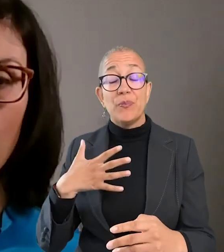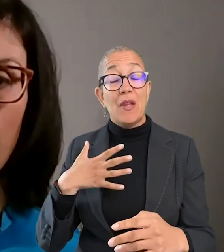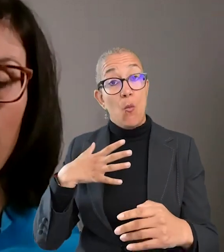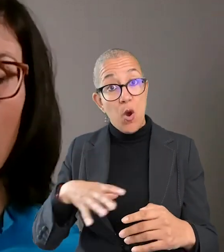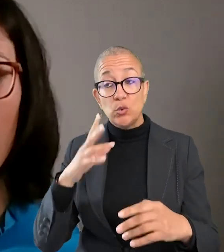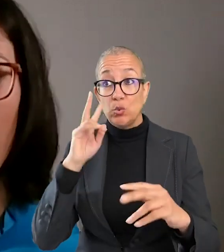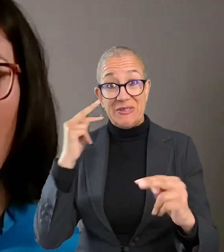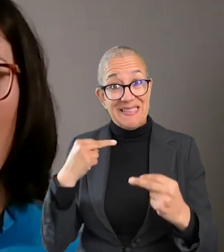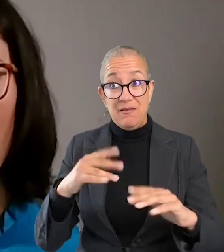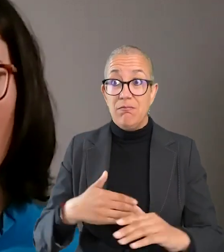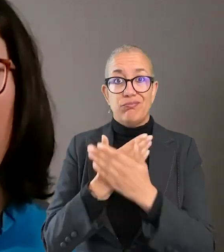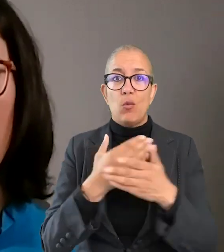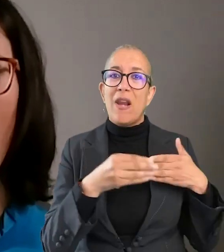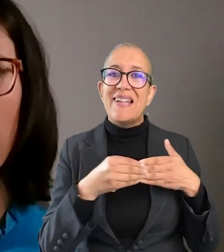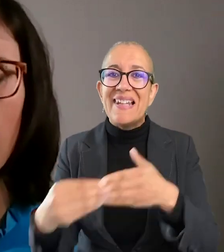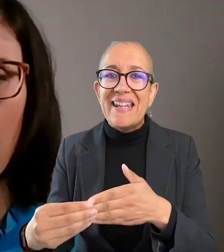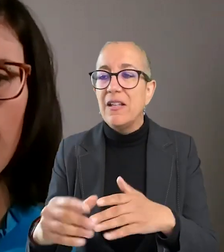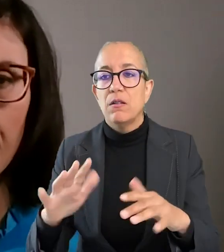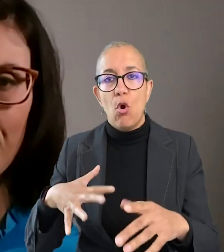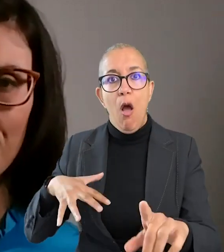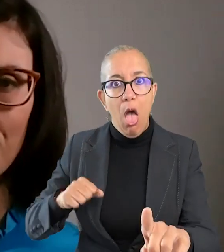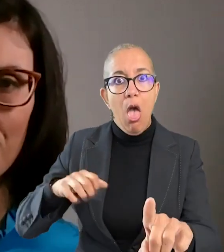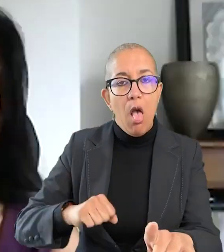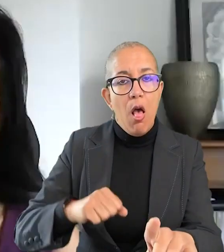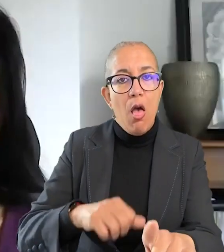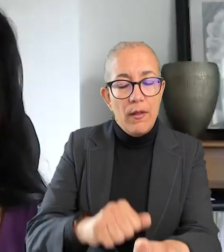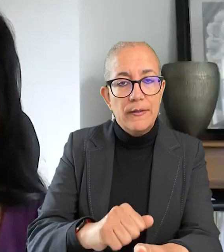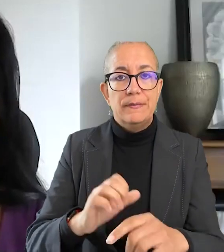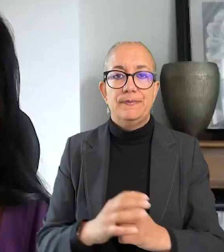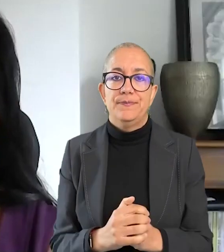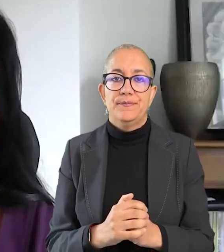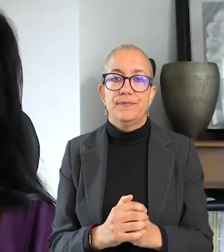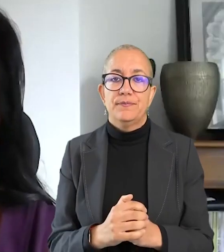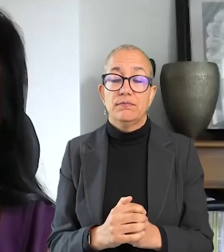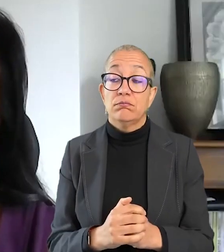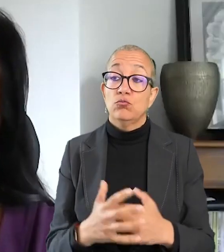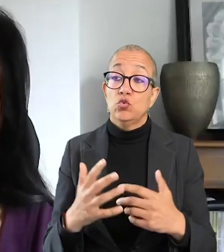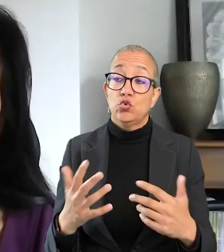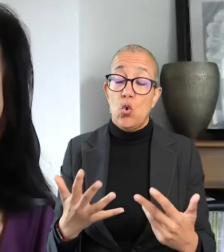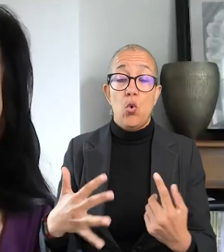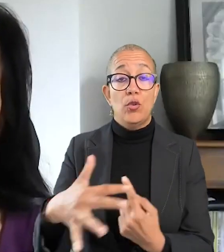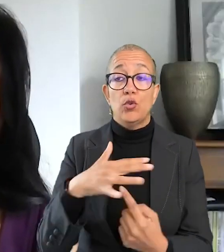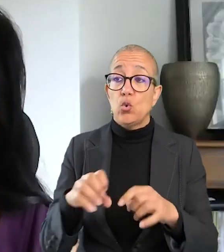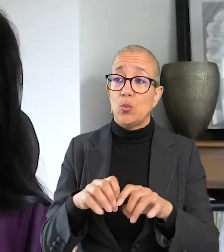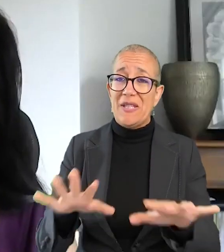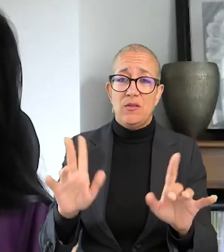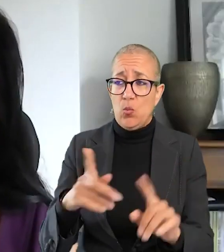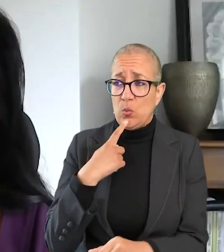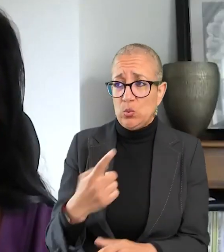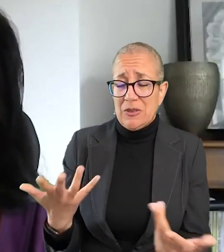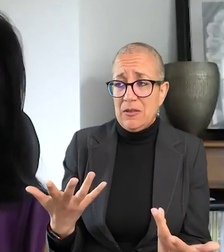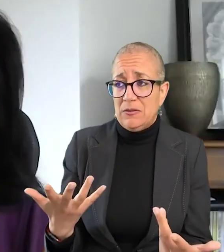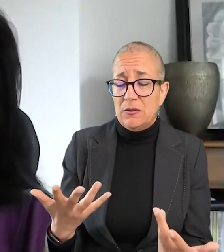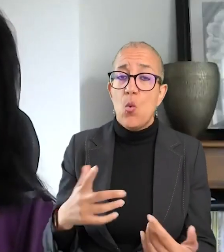in social media rather than trailing behind as we have been. So what would you then say in social media? Why would the average